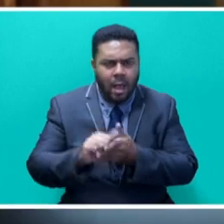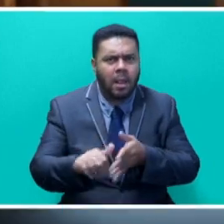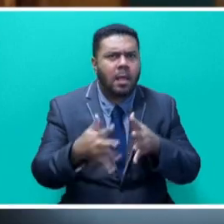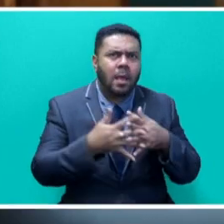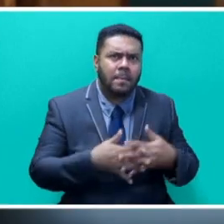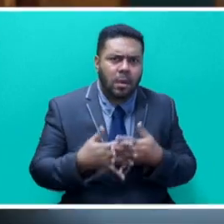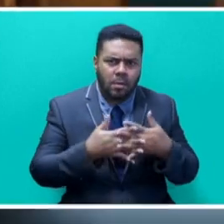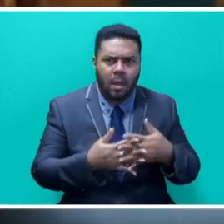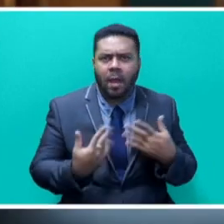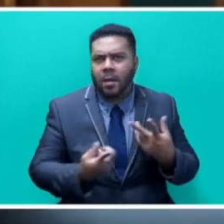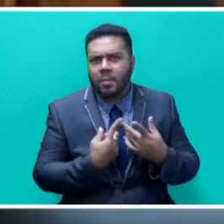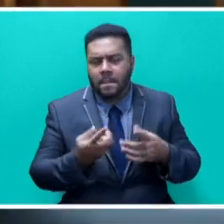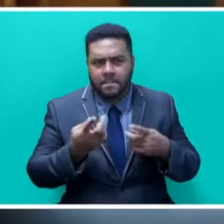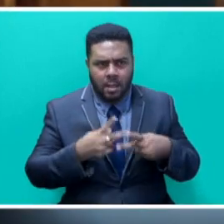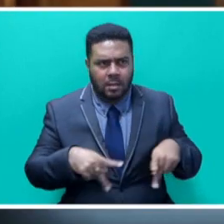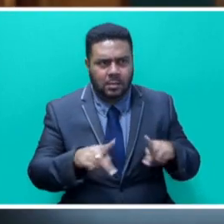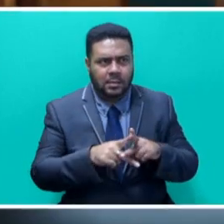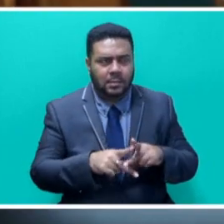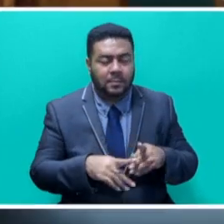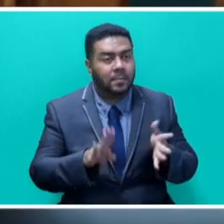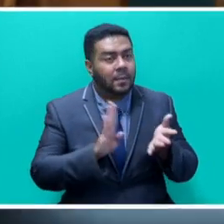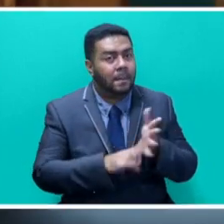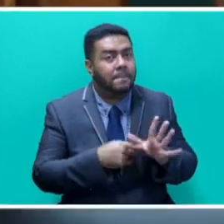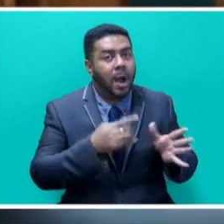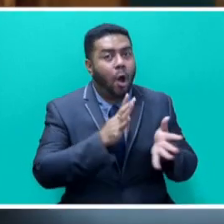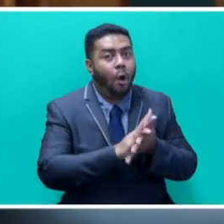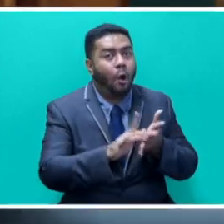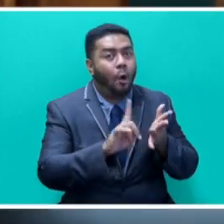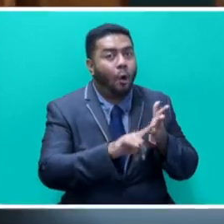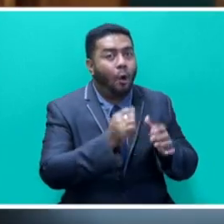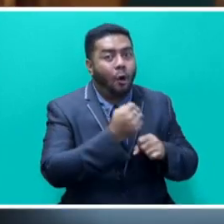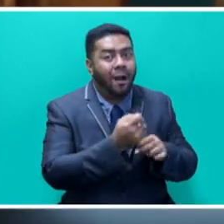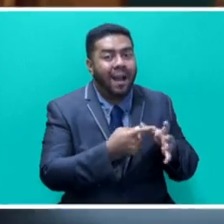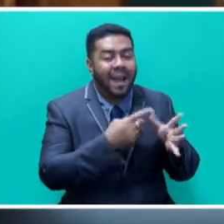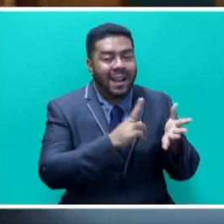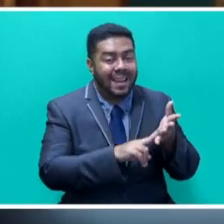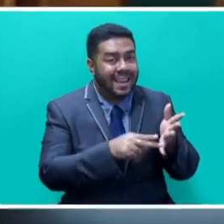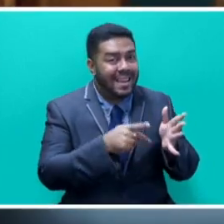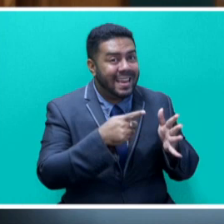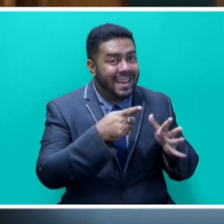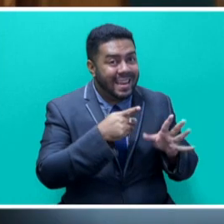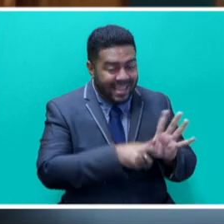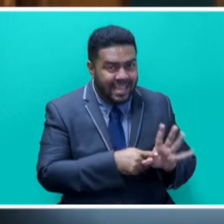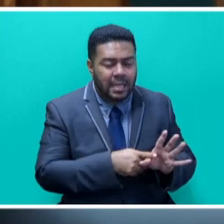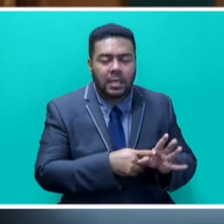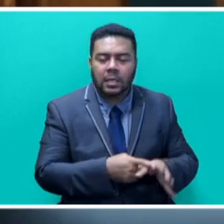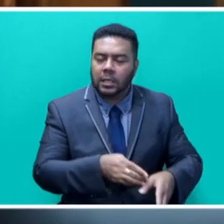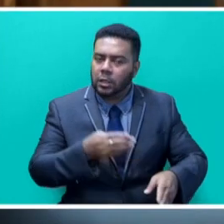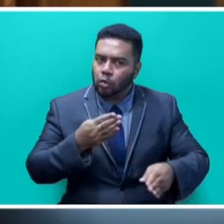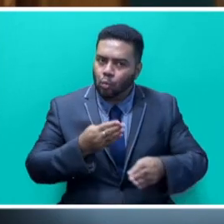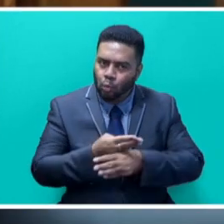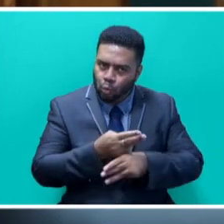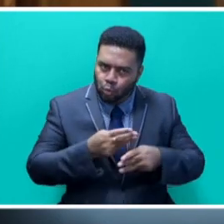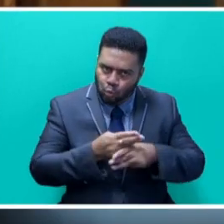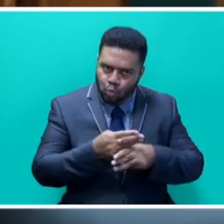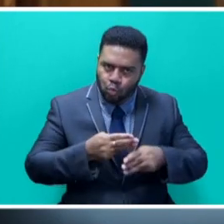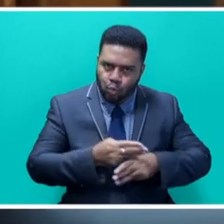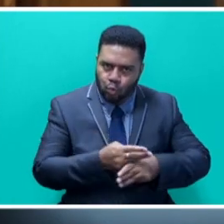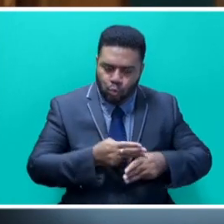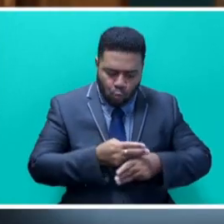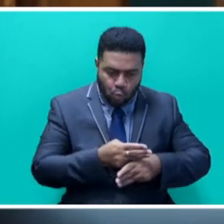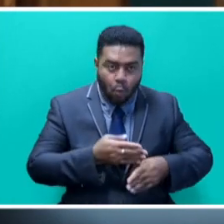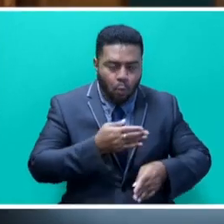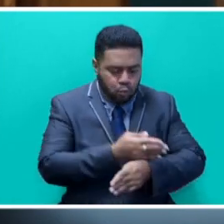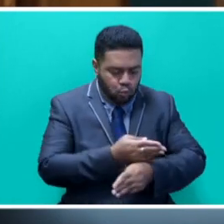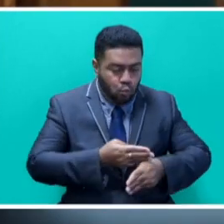months. Mahogany's main commodity right now is sawn timber. Value adding is also being done. This